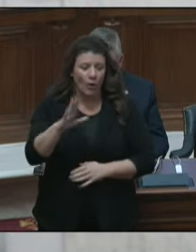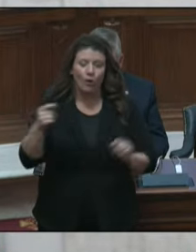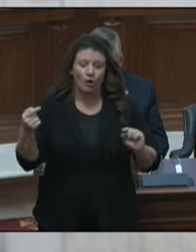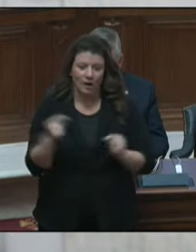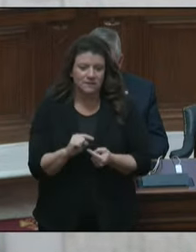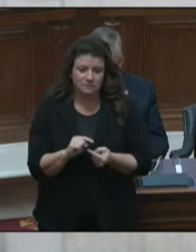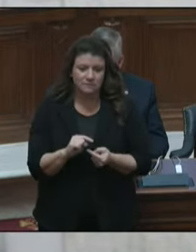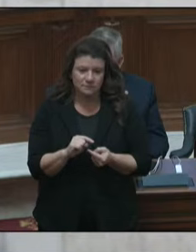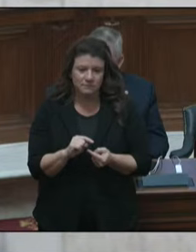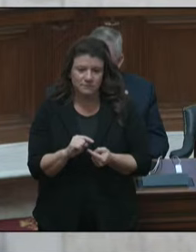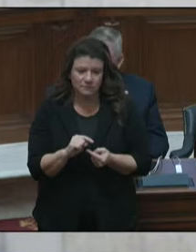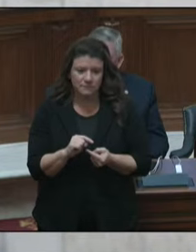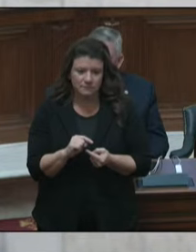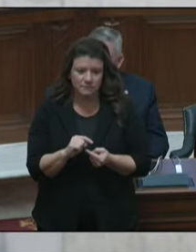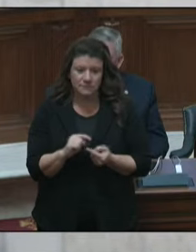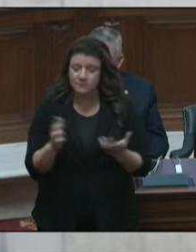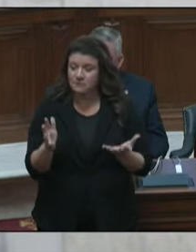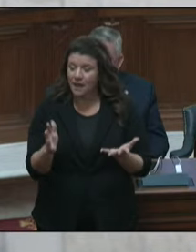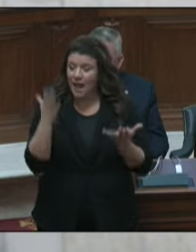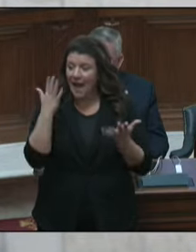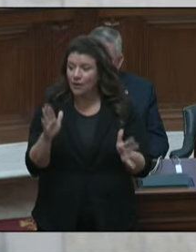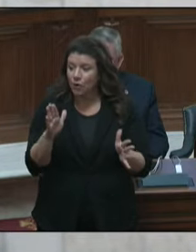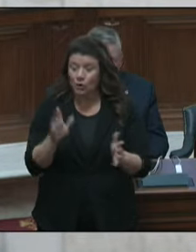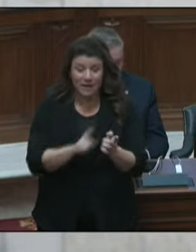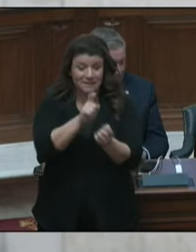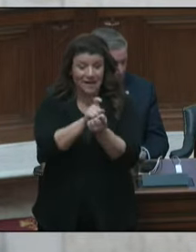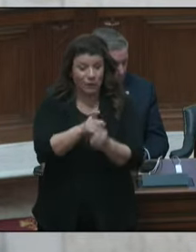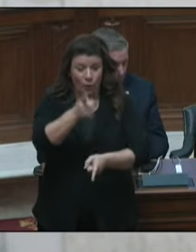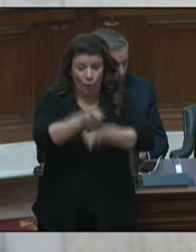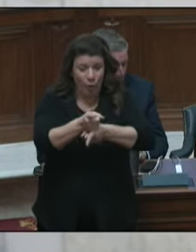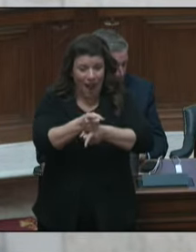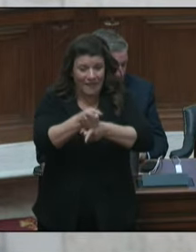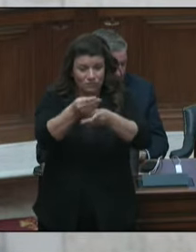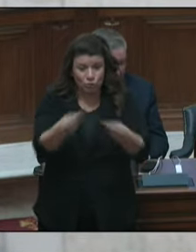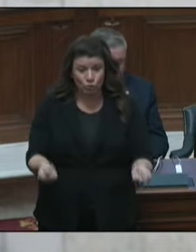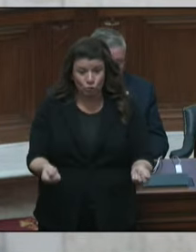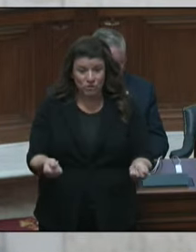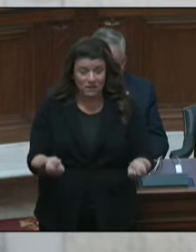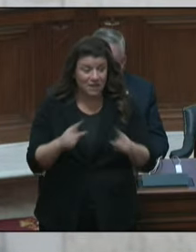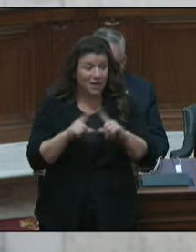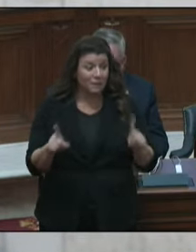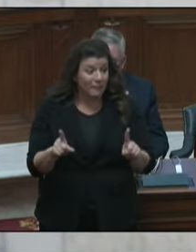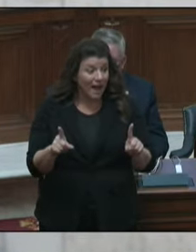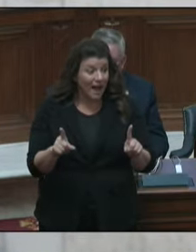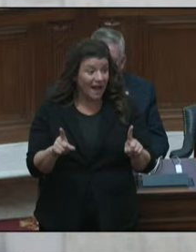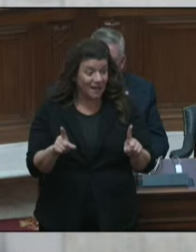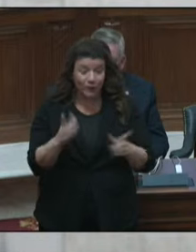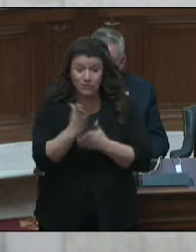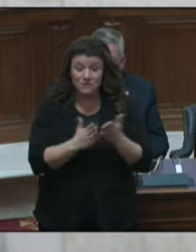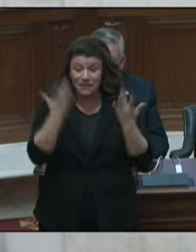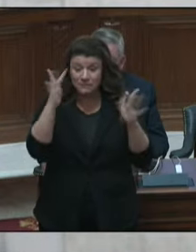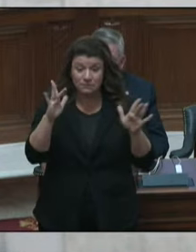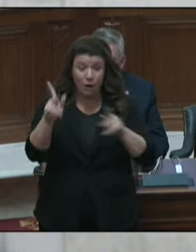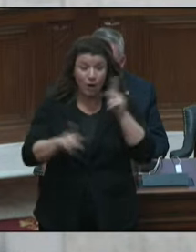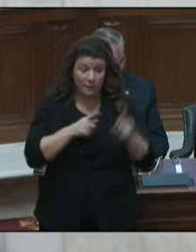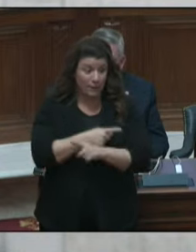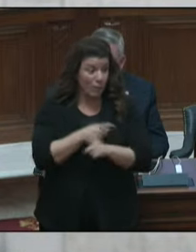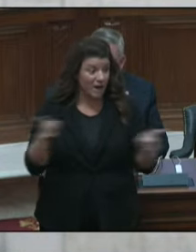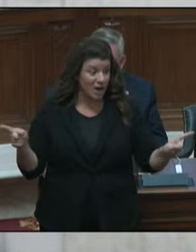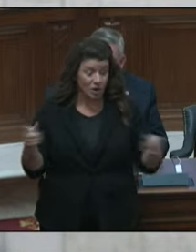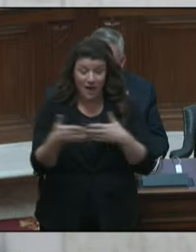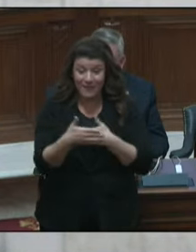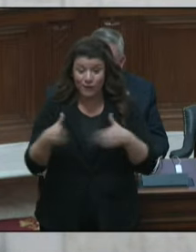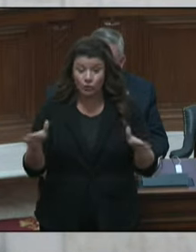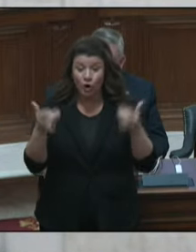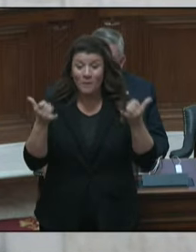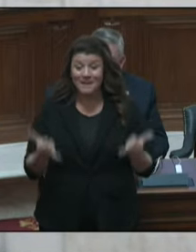us. Now, I don't know exactly what the right solution is, but I'm telling you, there's some dadgum smart people in this room, and